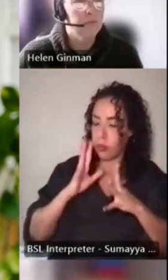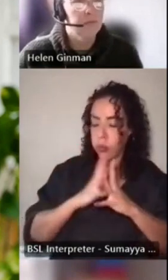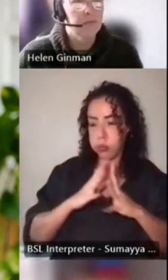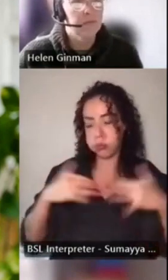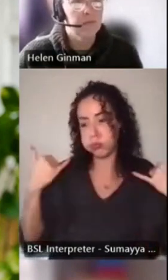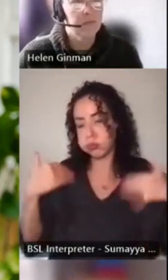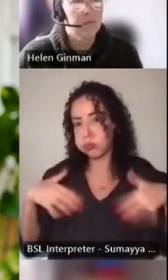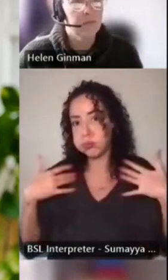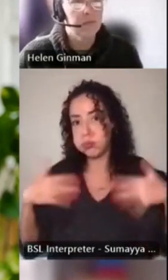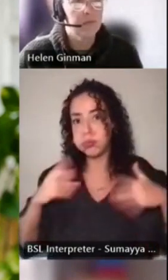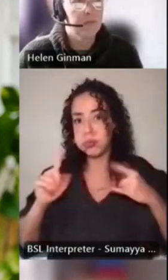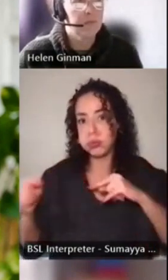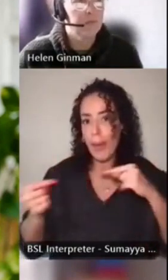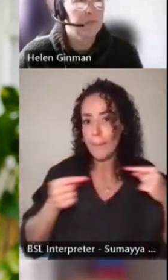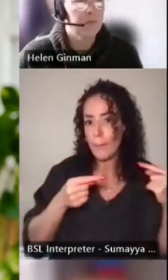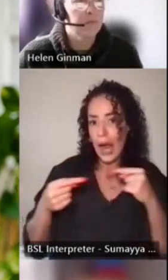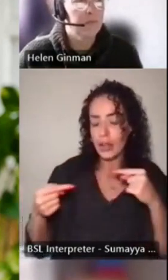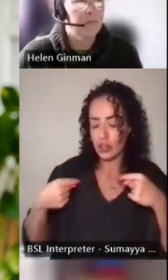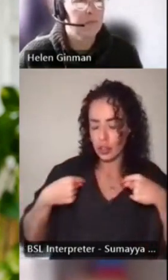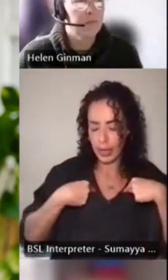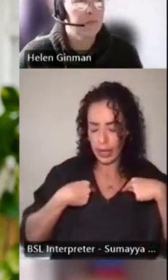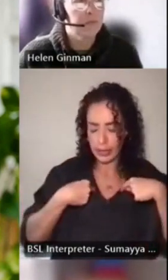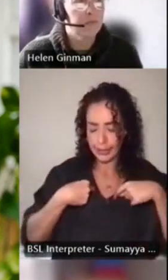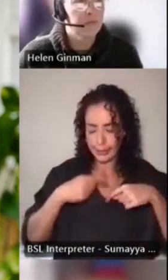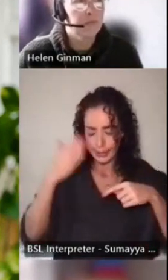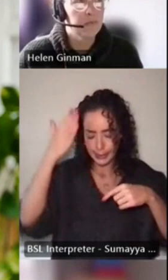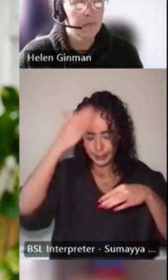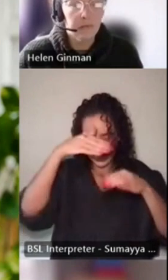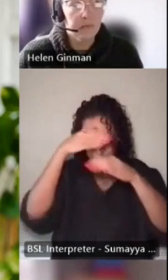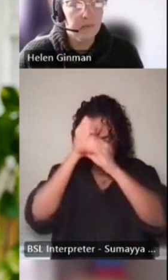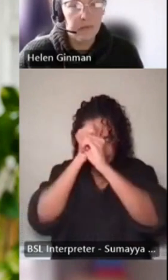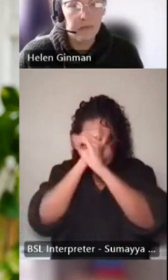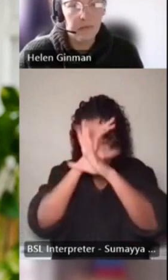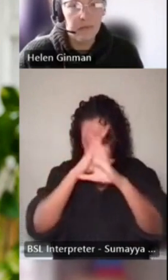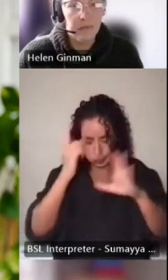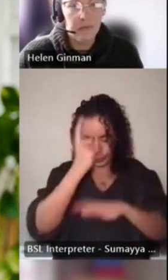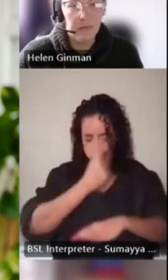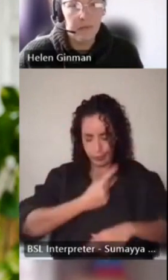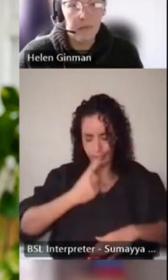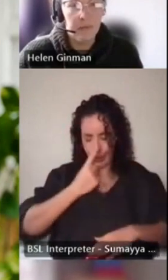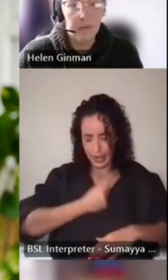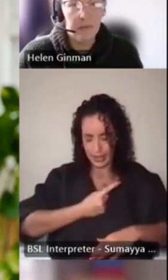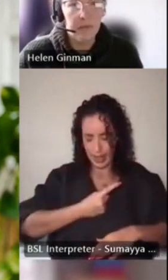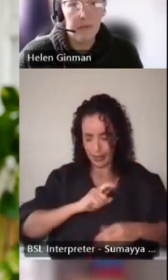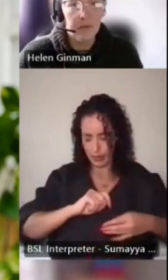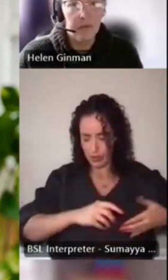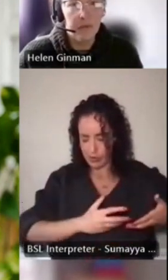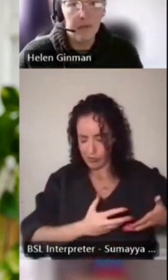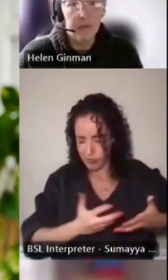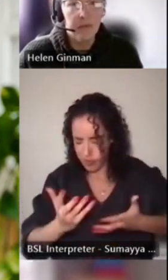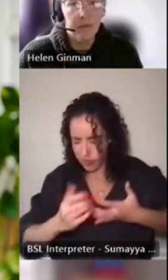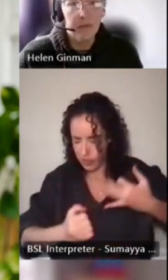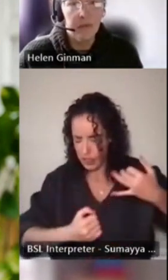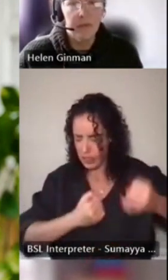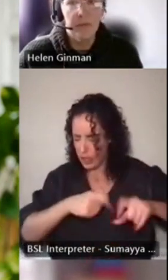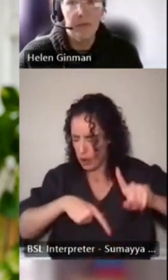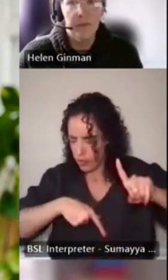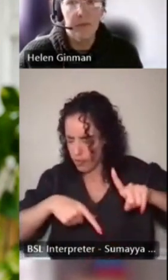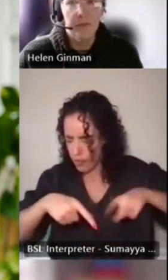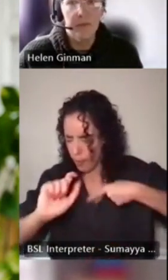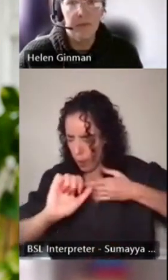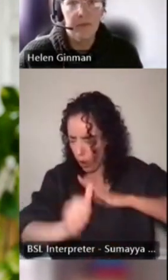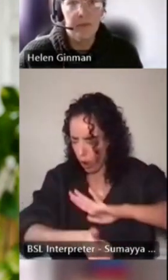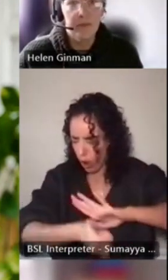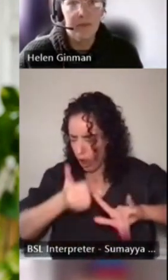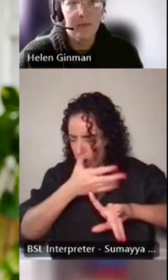anything like that, they visualize themselves doing, I don't know, the rugby move or the football move. You can tell I'm not